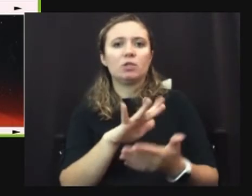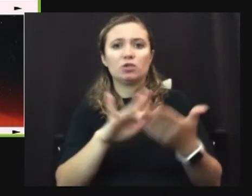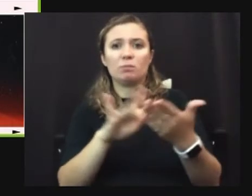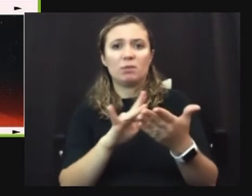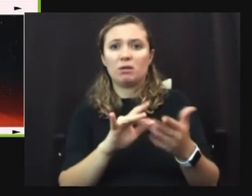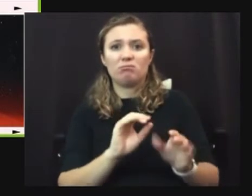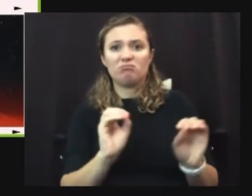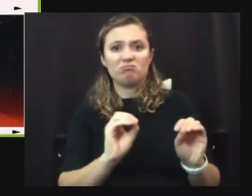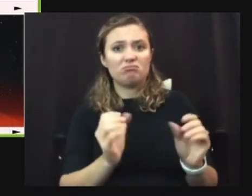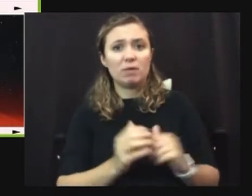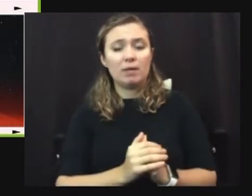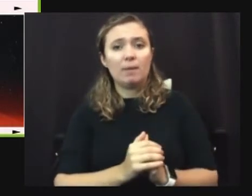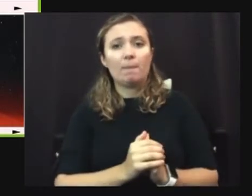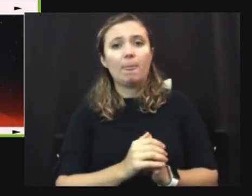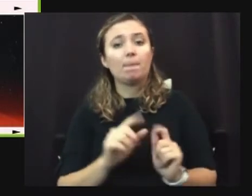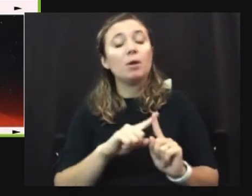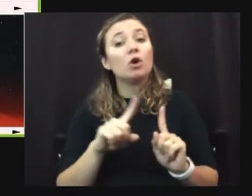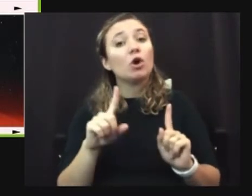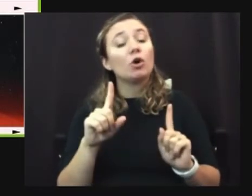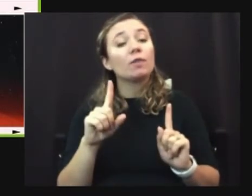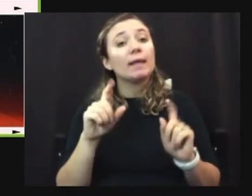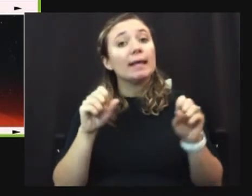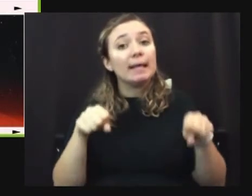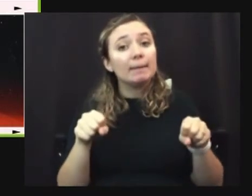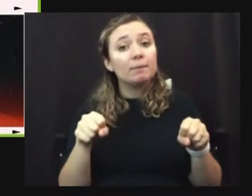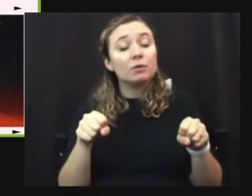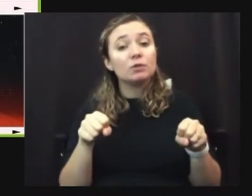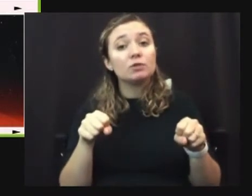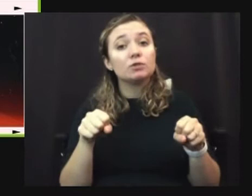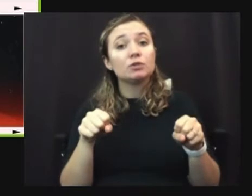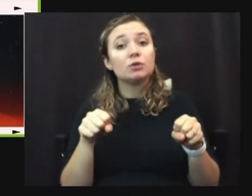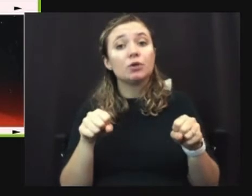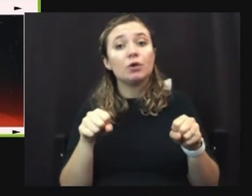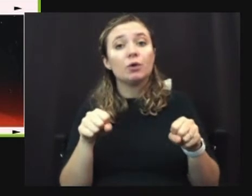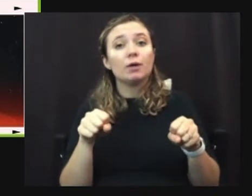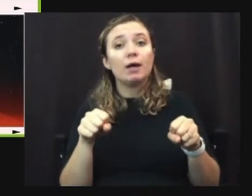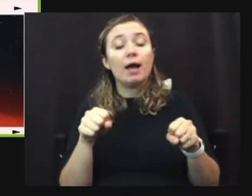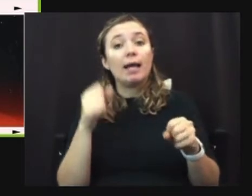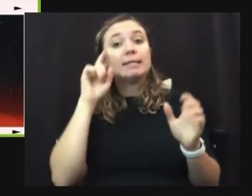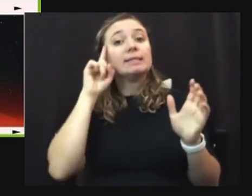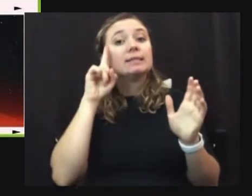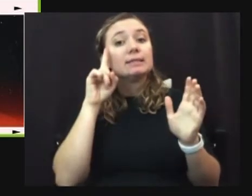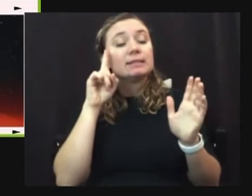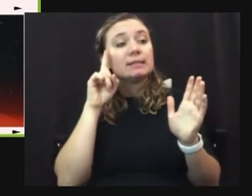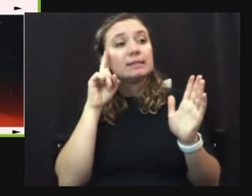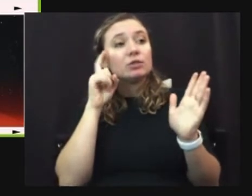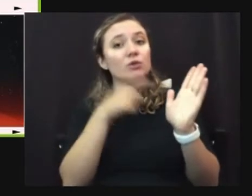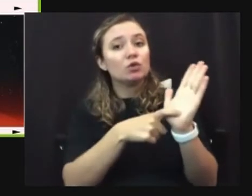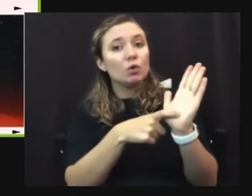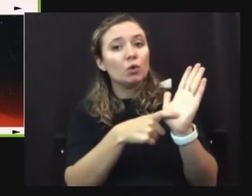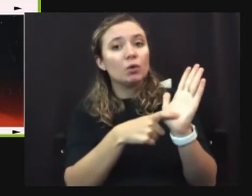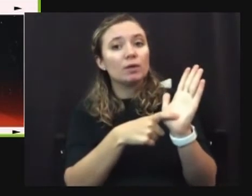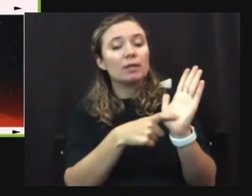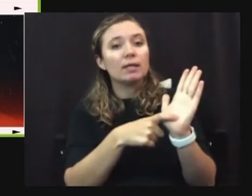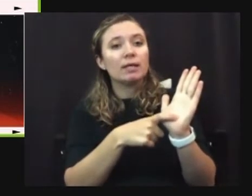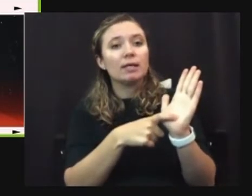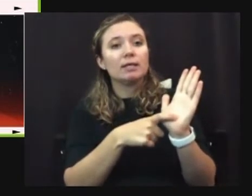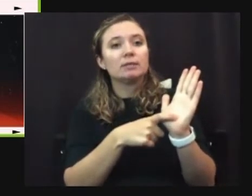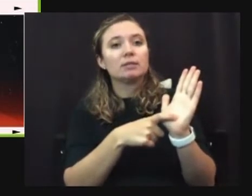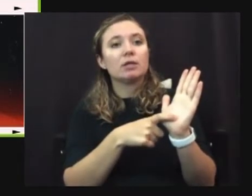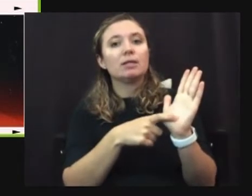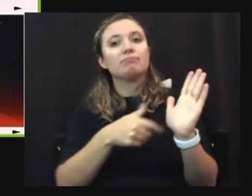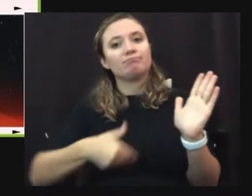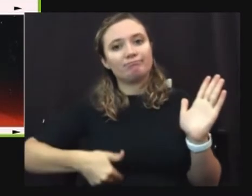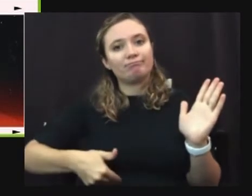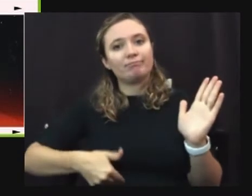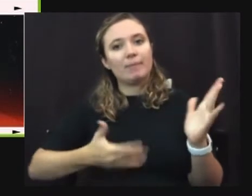are they able to identify and override their empathic responses so